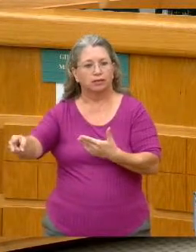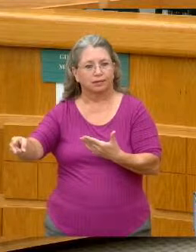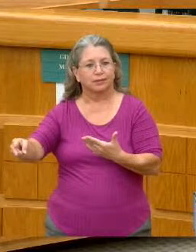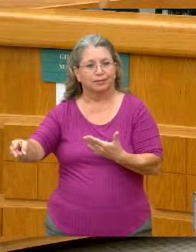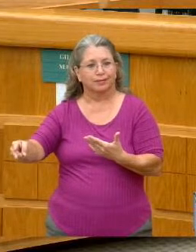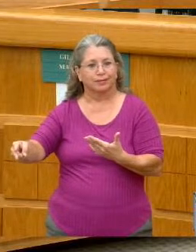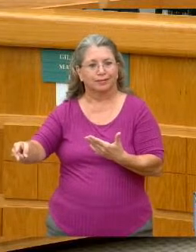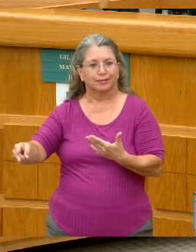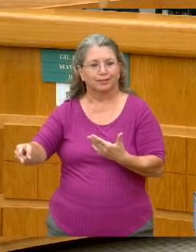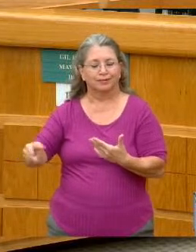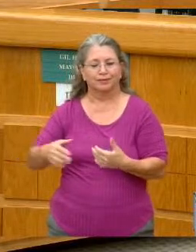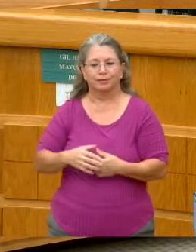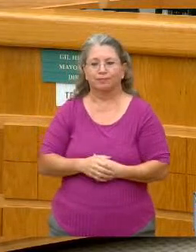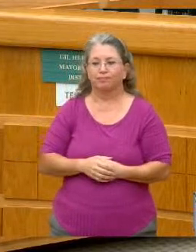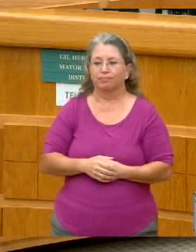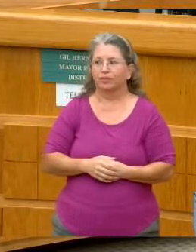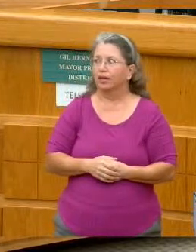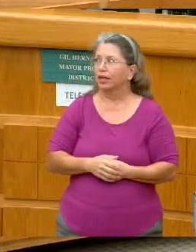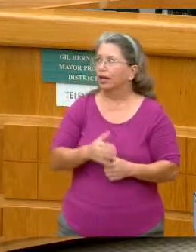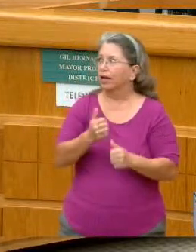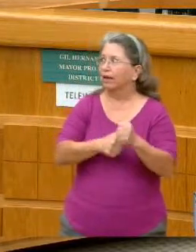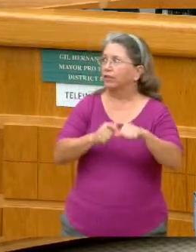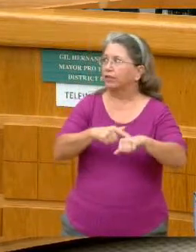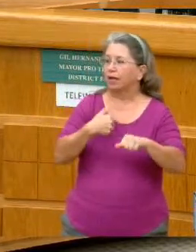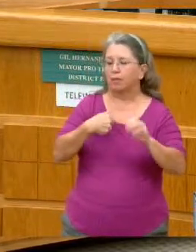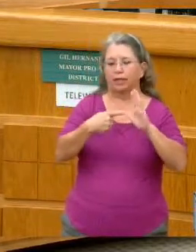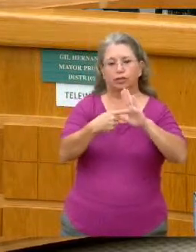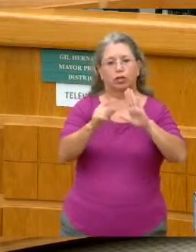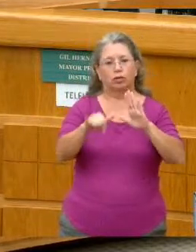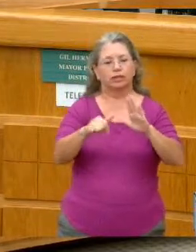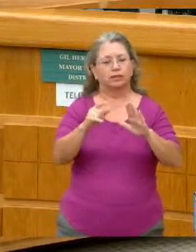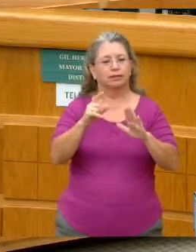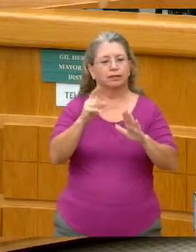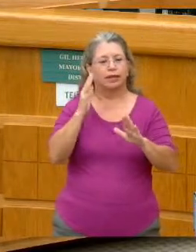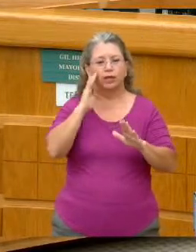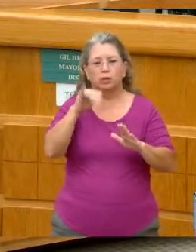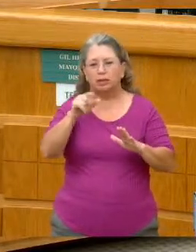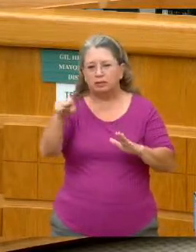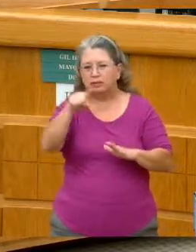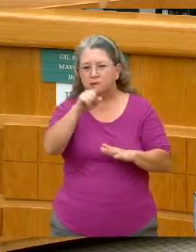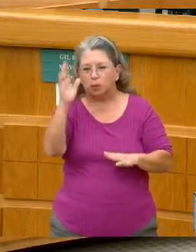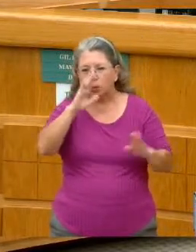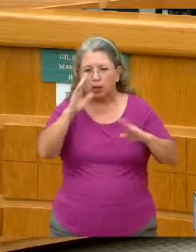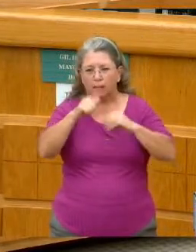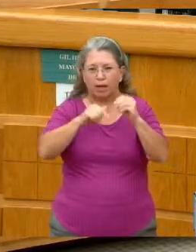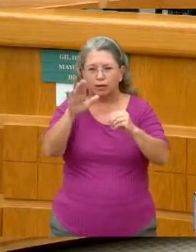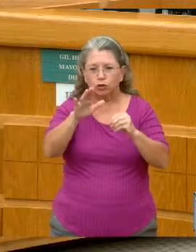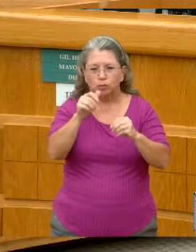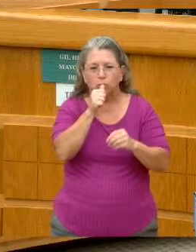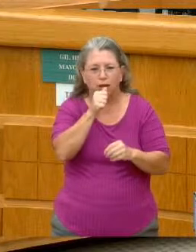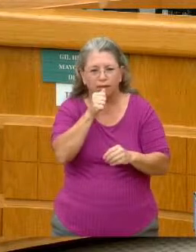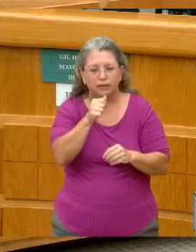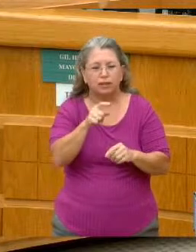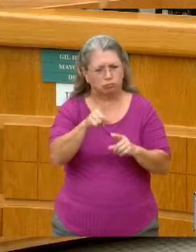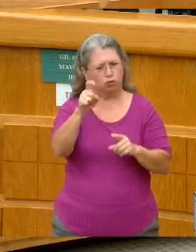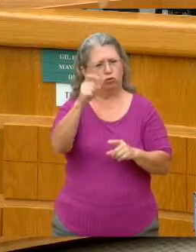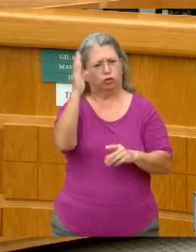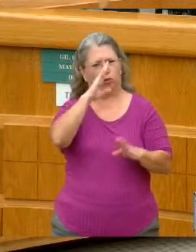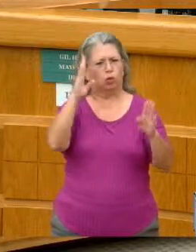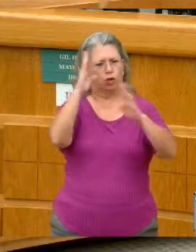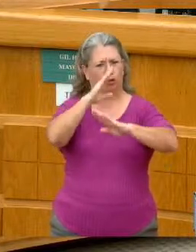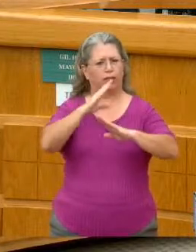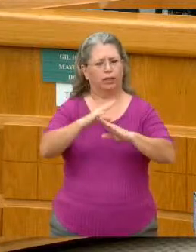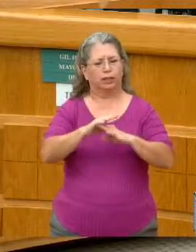Okay, I know each time I show this, I know people worry about their privacy, and you should be worried because you're getting tracked. You're getting tracked